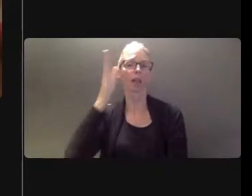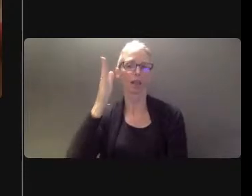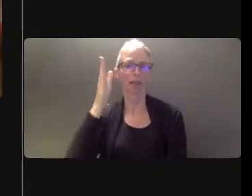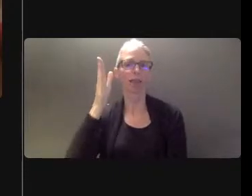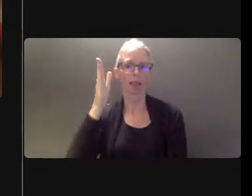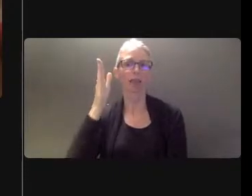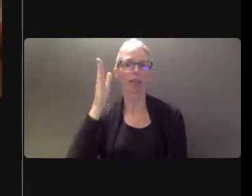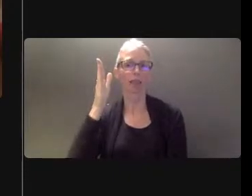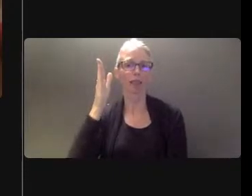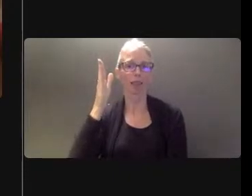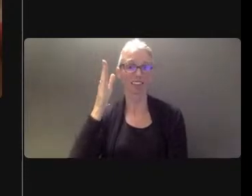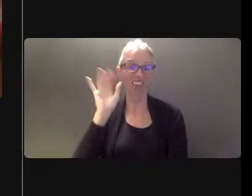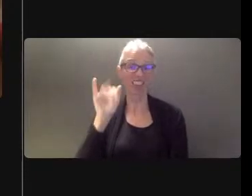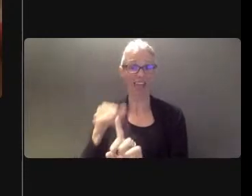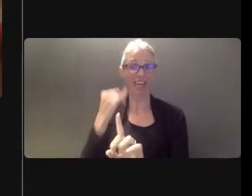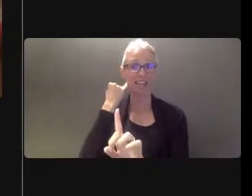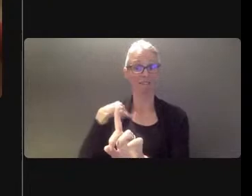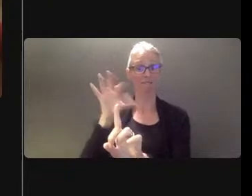find out one